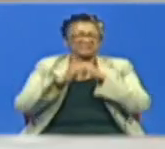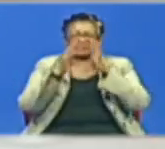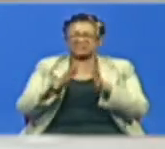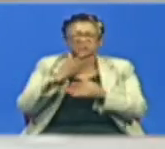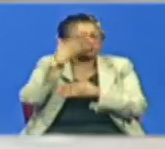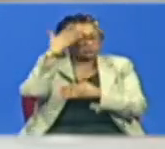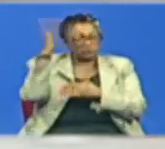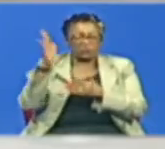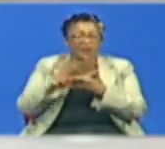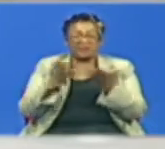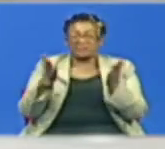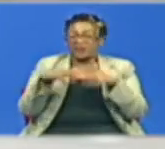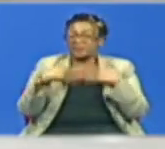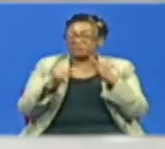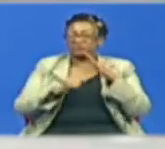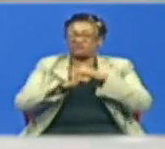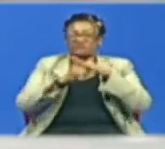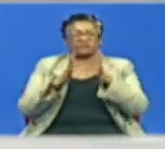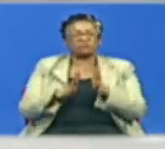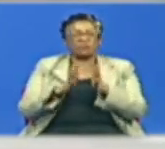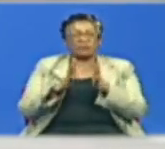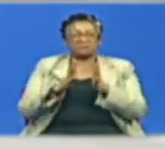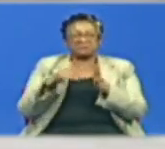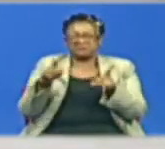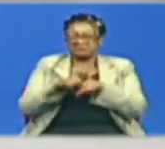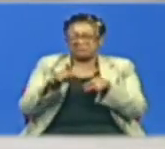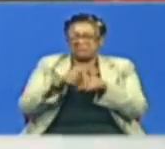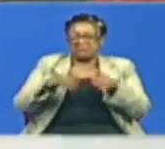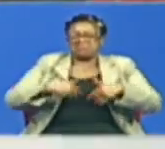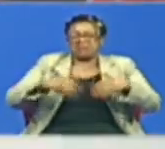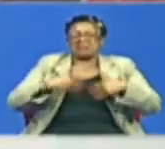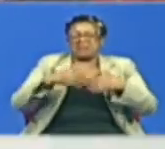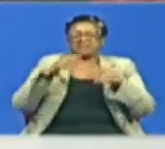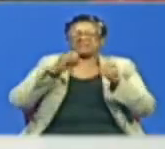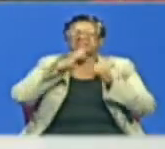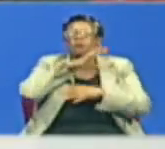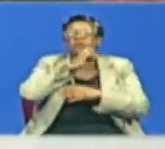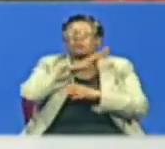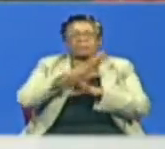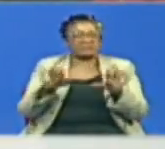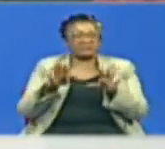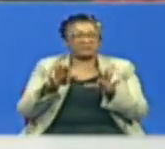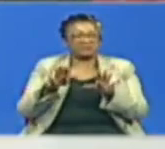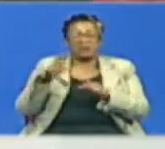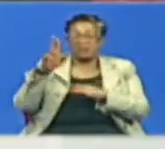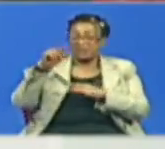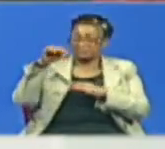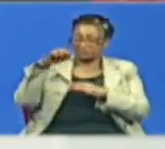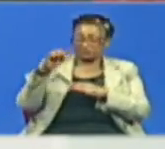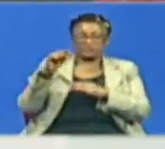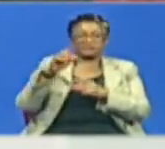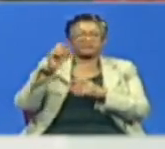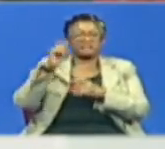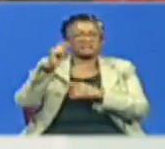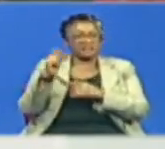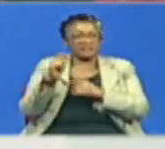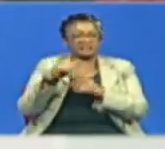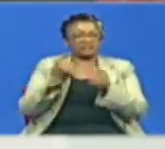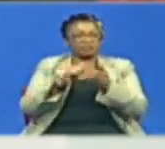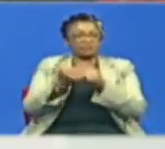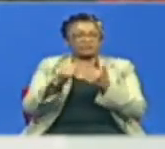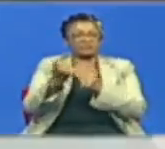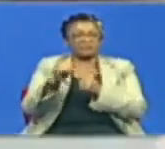football. It's like monkeys or dogs when shouting." End of quote. According to Nation Media Group's Tanzanian publication Mwanaspoti,